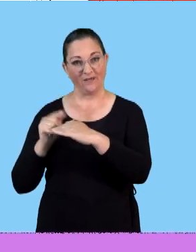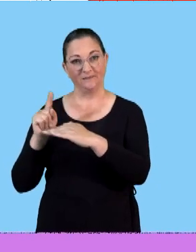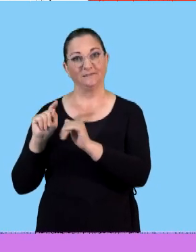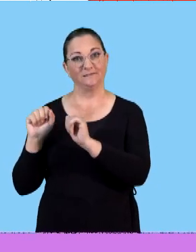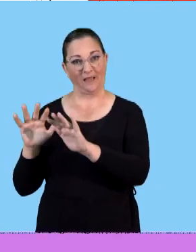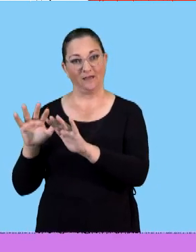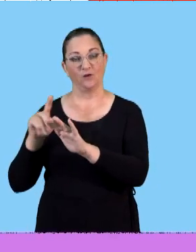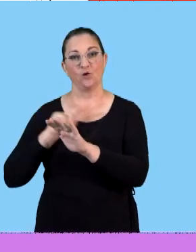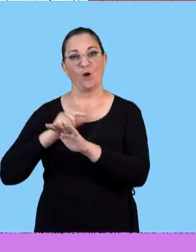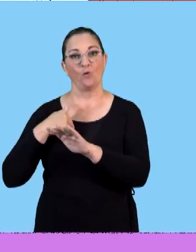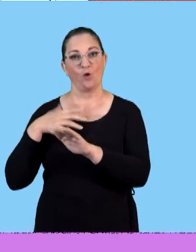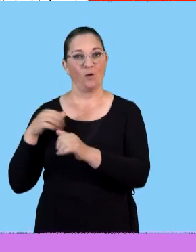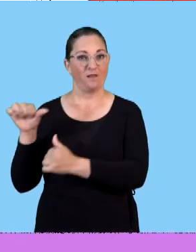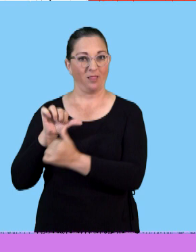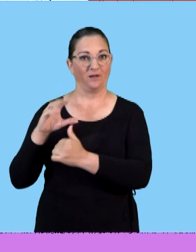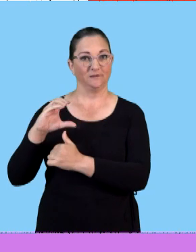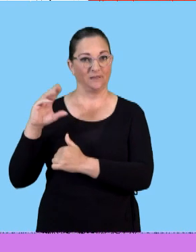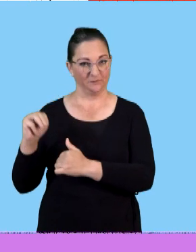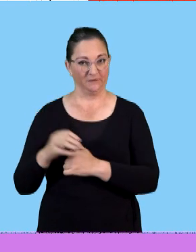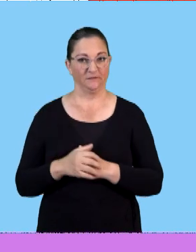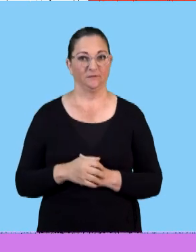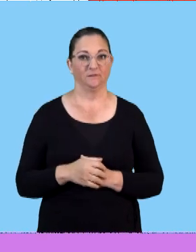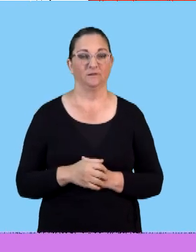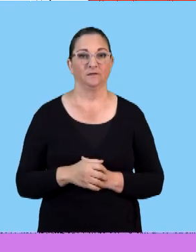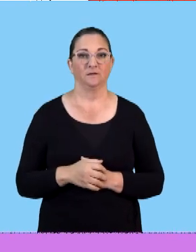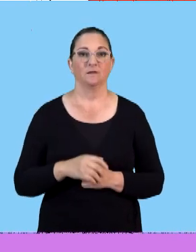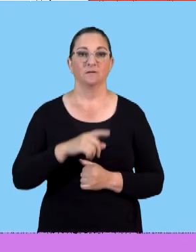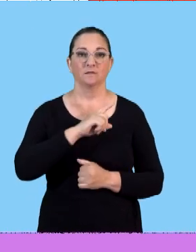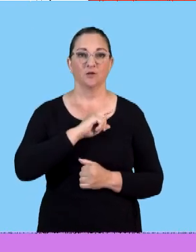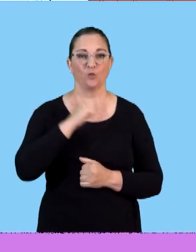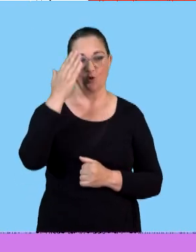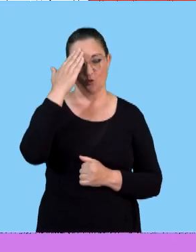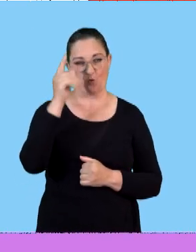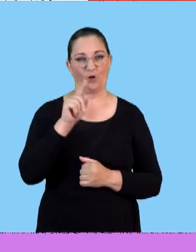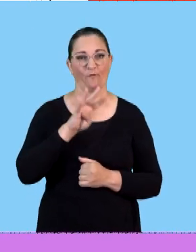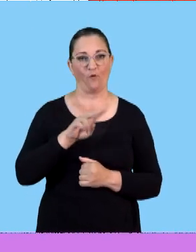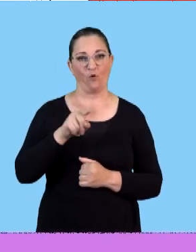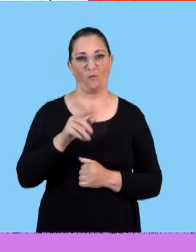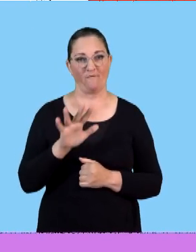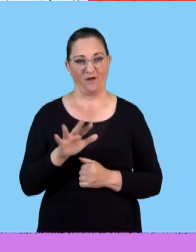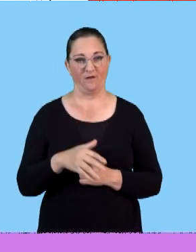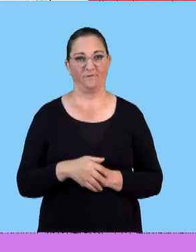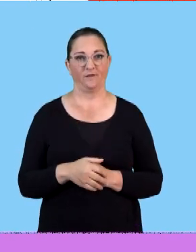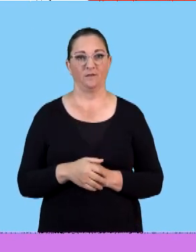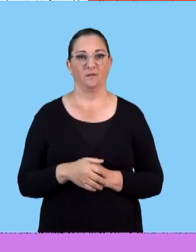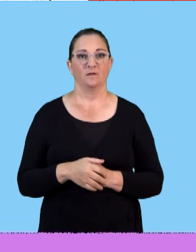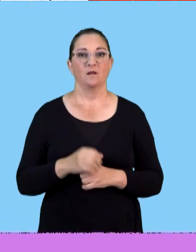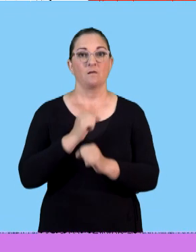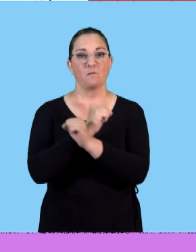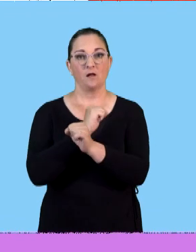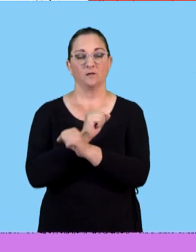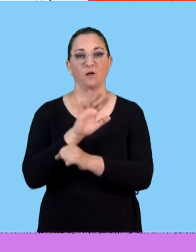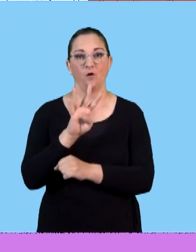divide that by 10 to work with centimeters. 45 divided by 10, we all know that will be 4.5. So